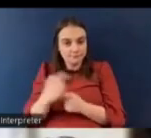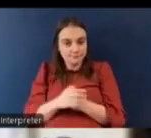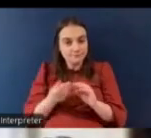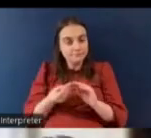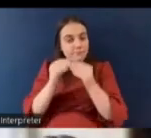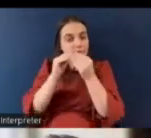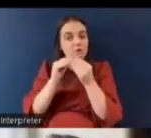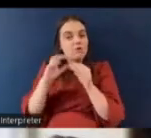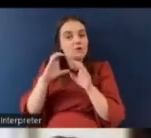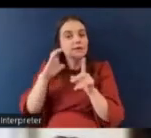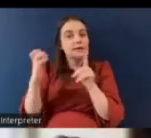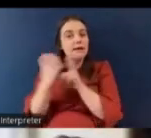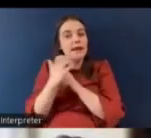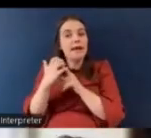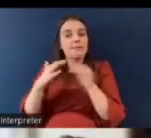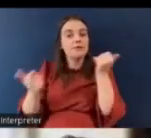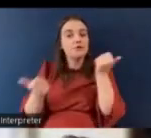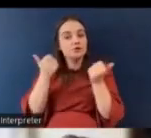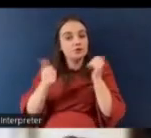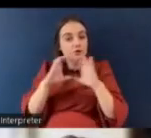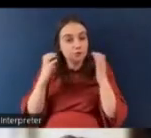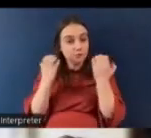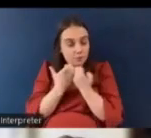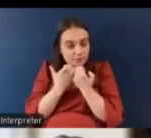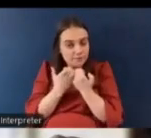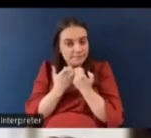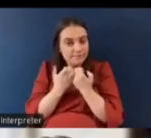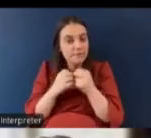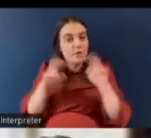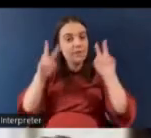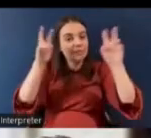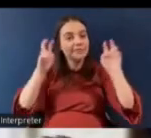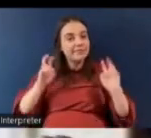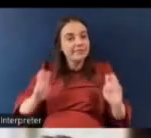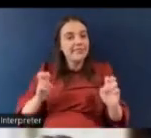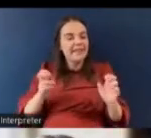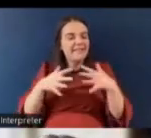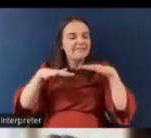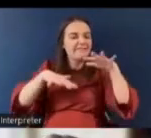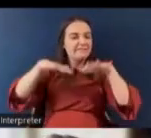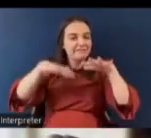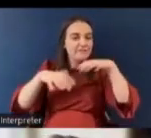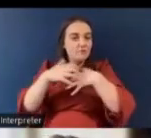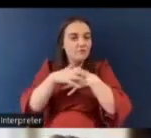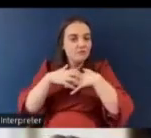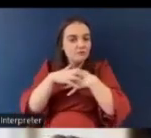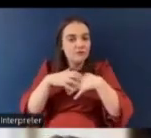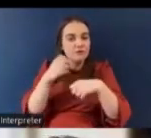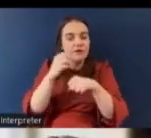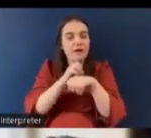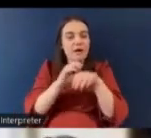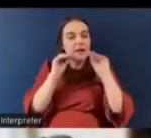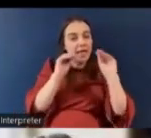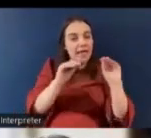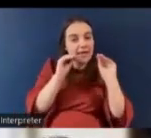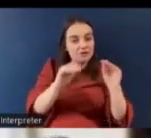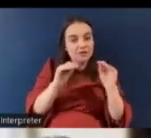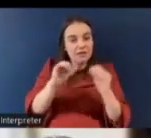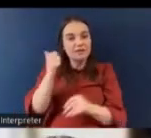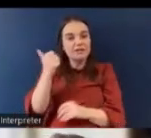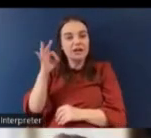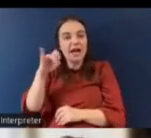Justice Communities. And we themed these toolkits kind of vaguely around the themes of educate, agitate,